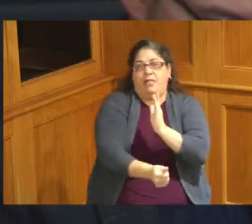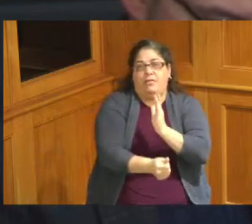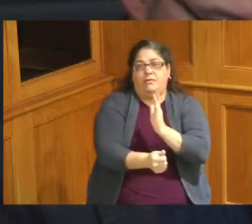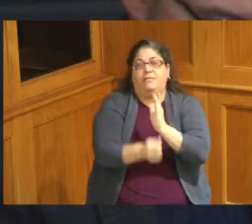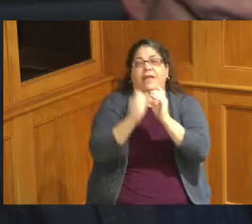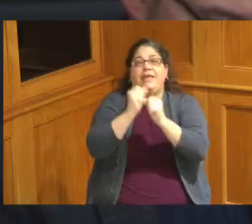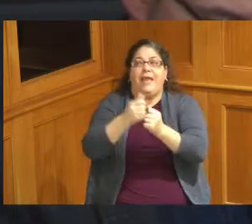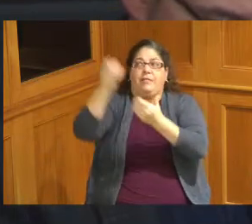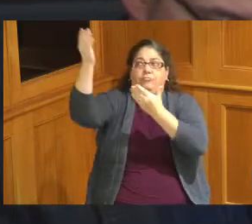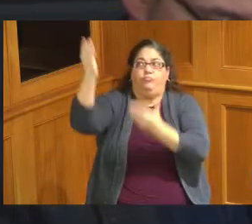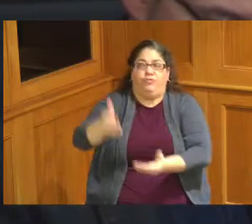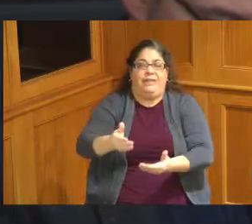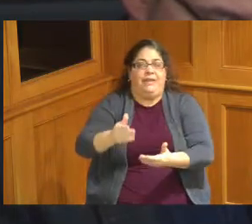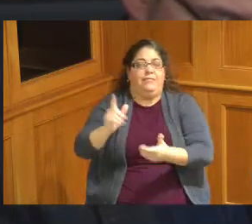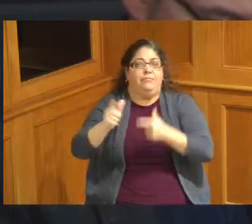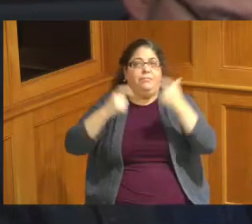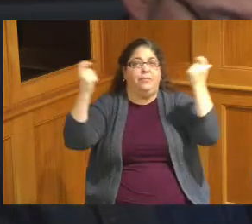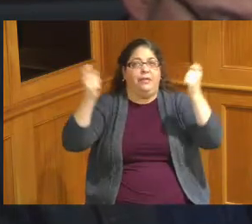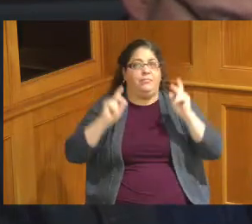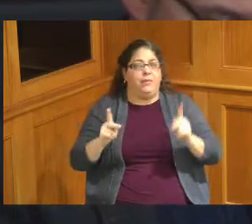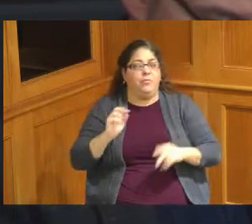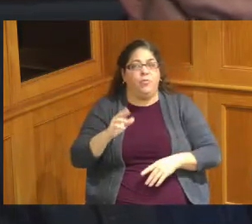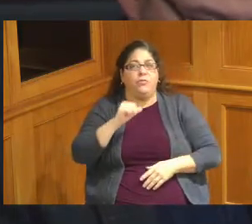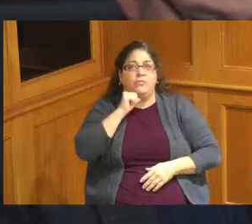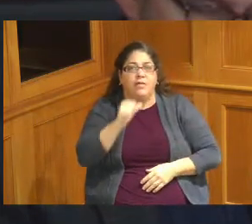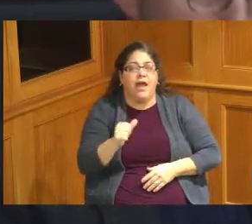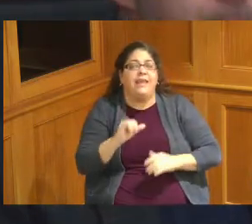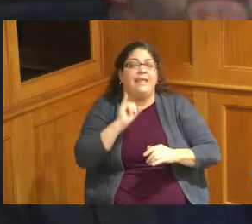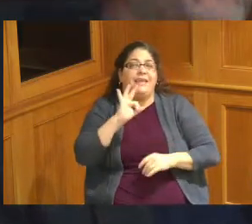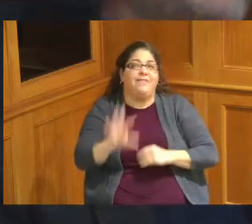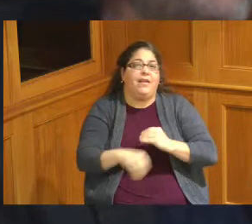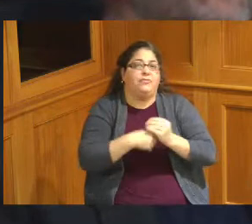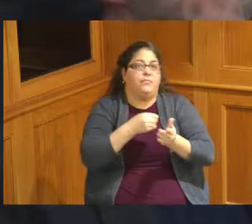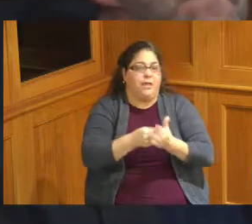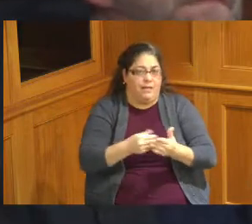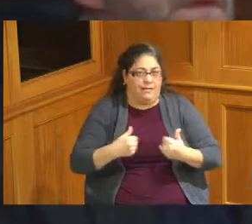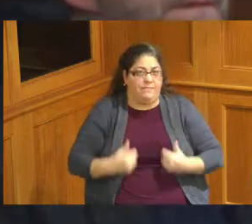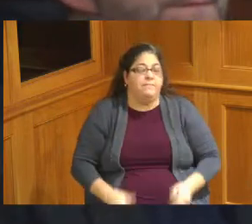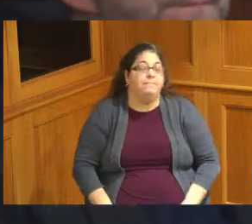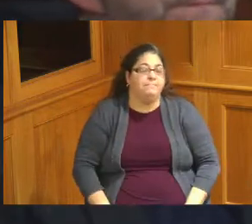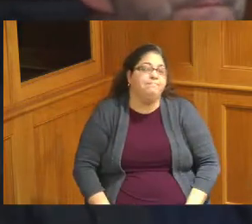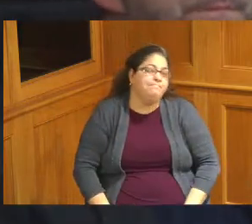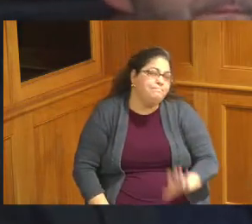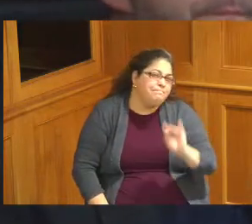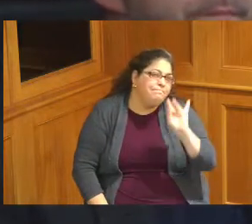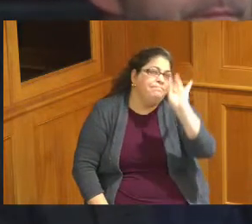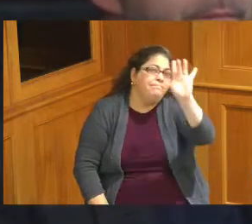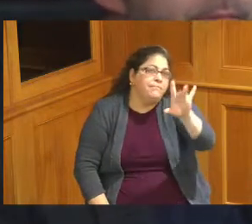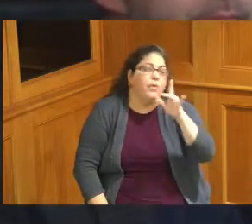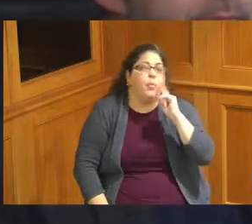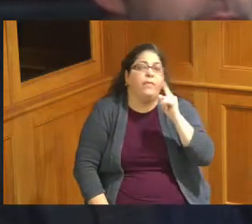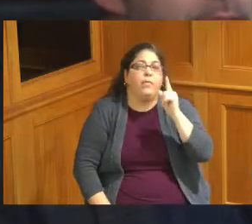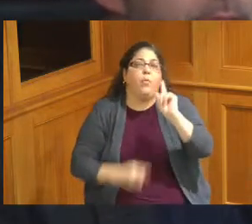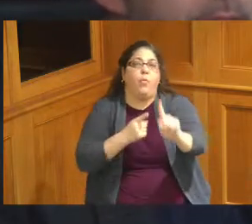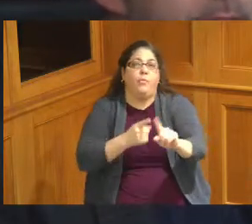to attract with additional revenue dollars to spend. And so that's kind of gives you a flavor for what the goal